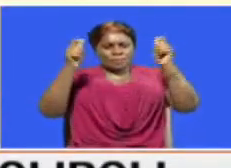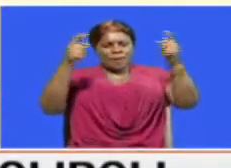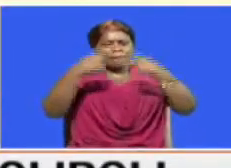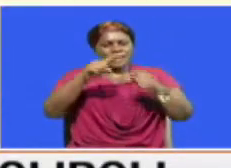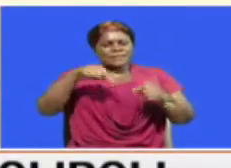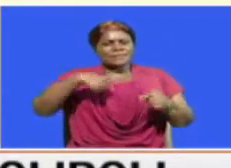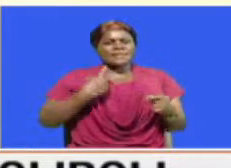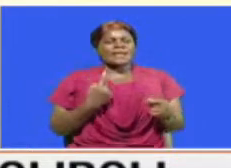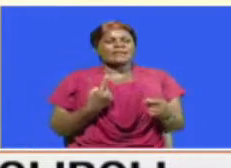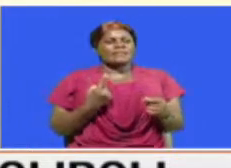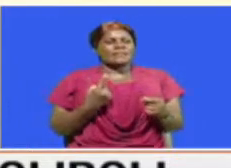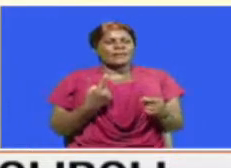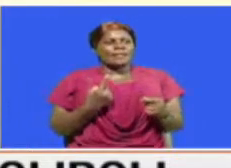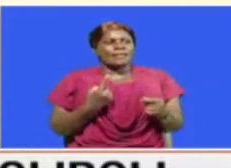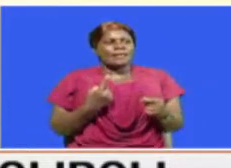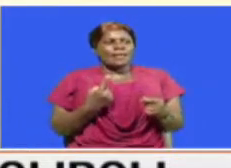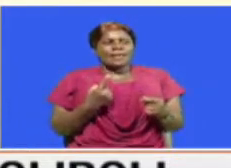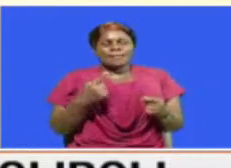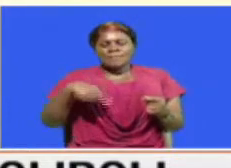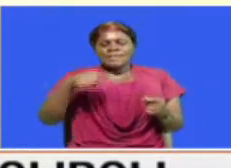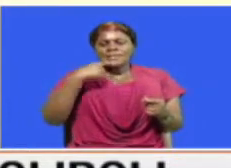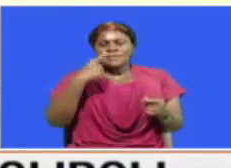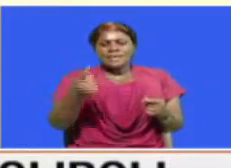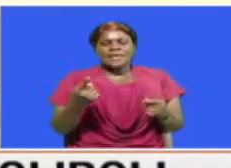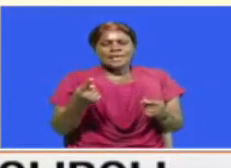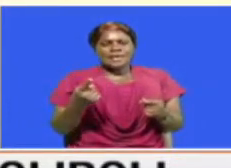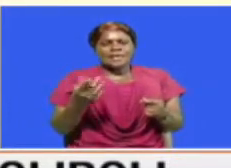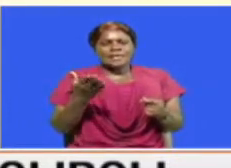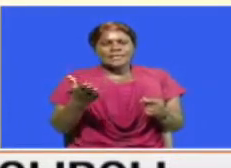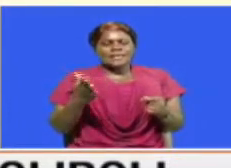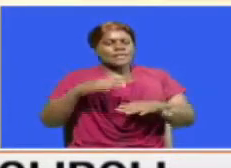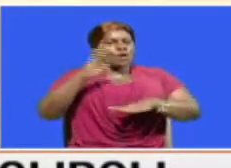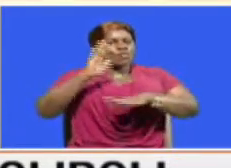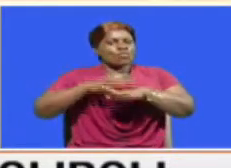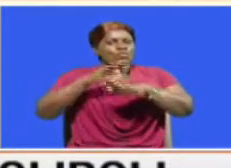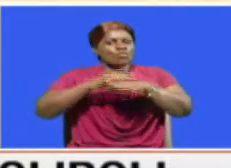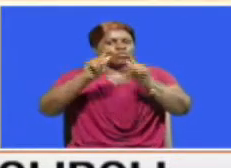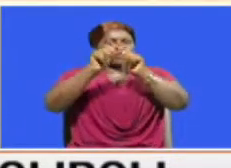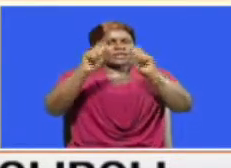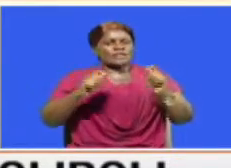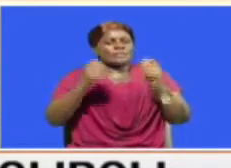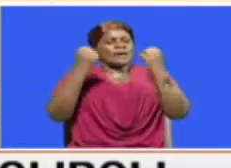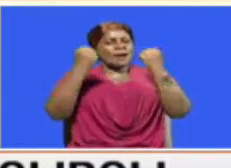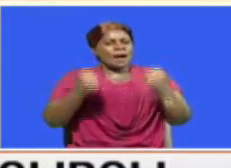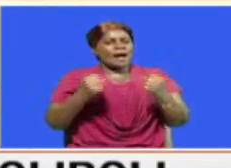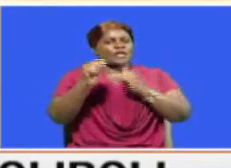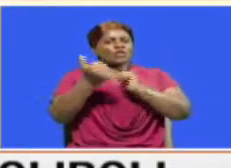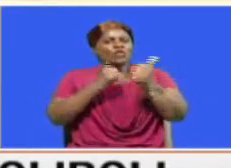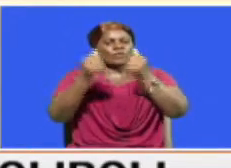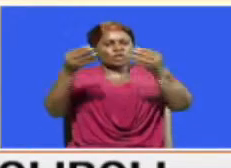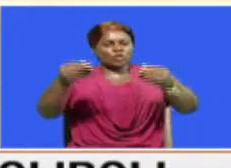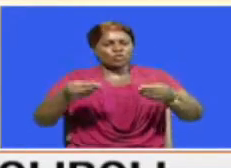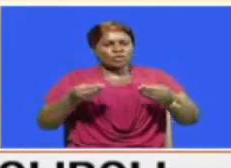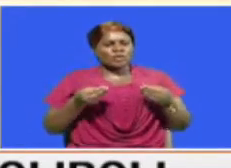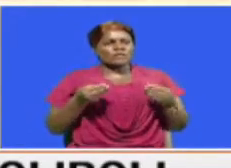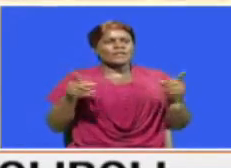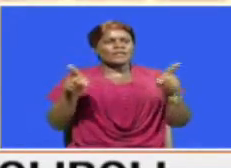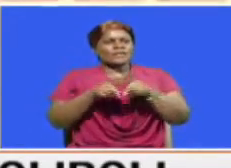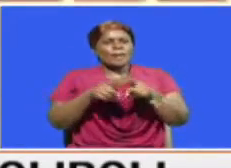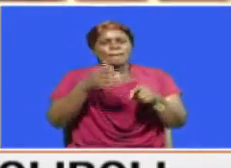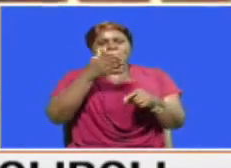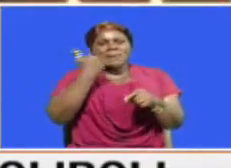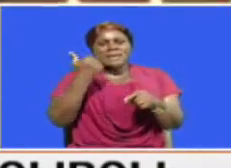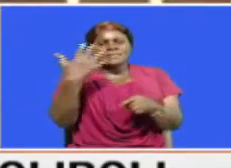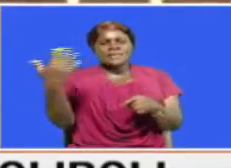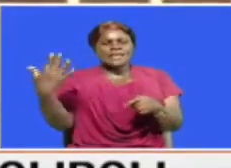for us, we are here to defend the title. So I can say for this day, it was a great team. They gave us a really tough competition, and it's one of the best